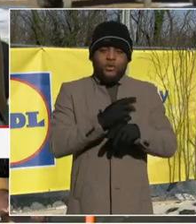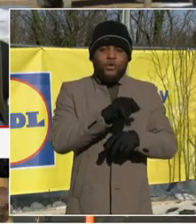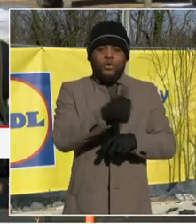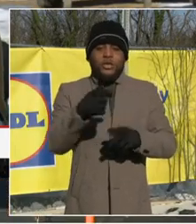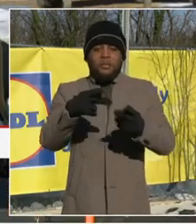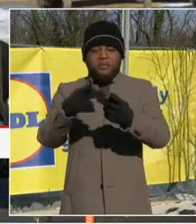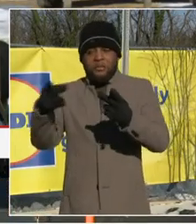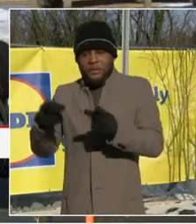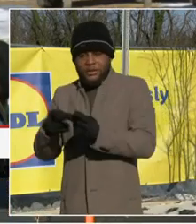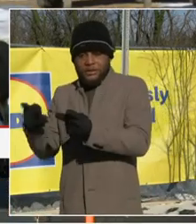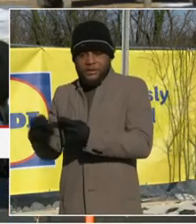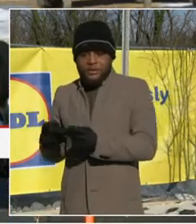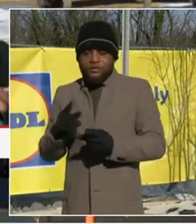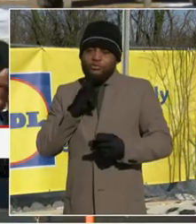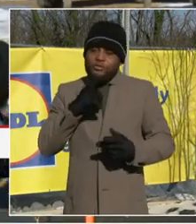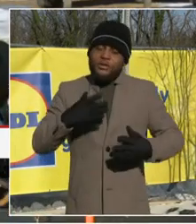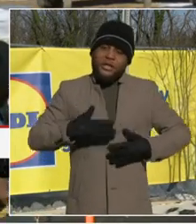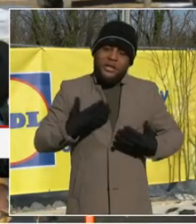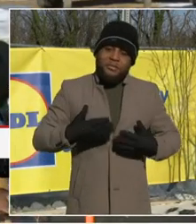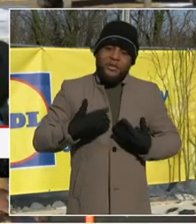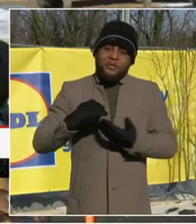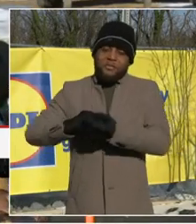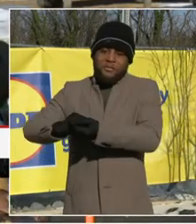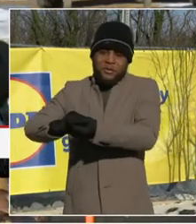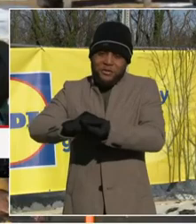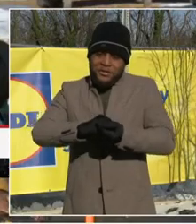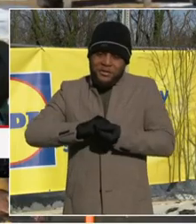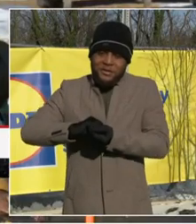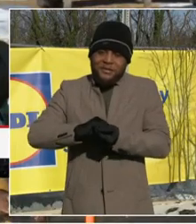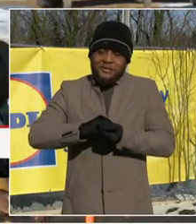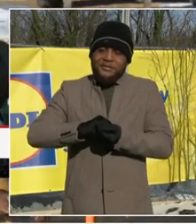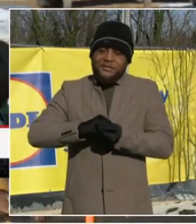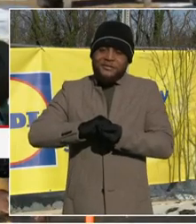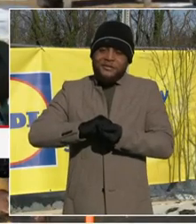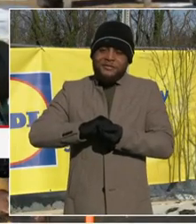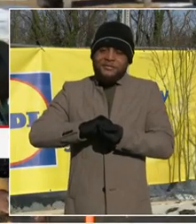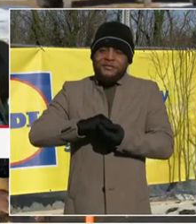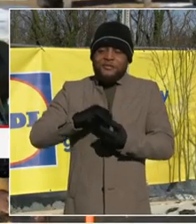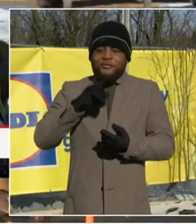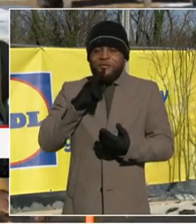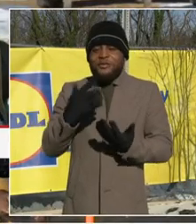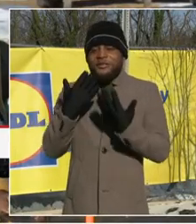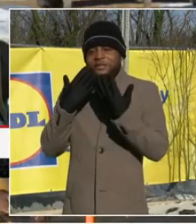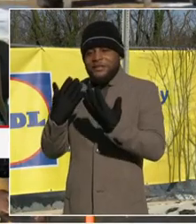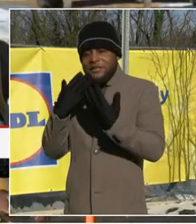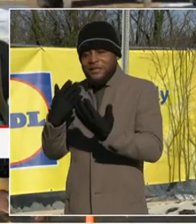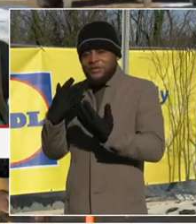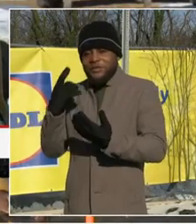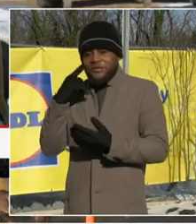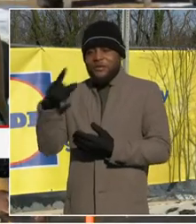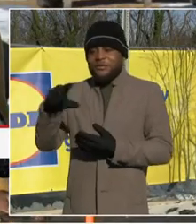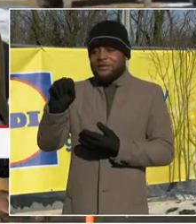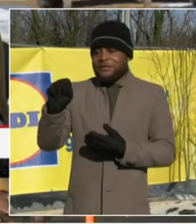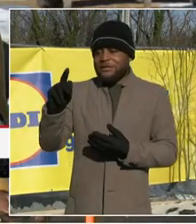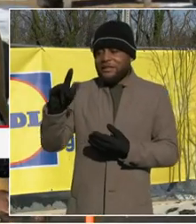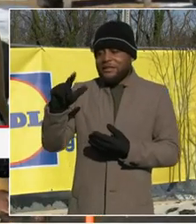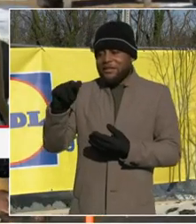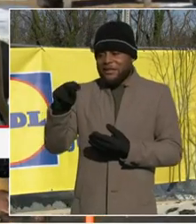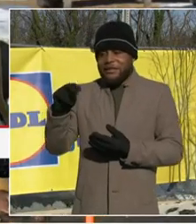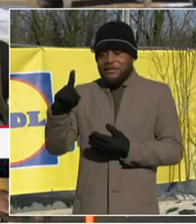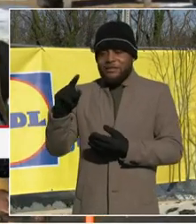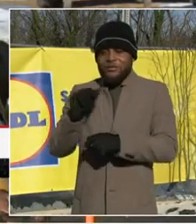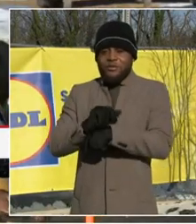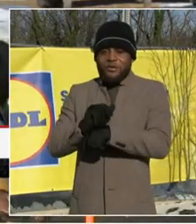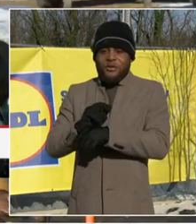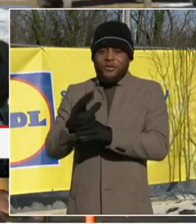partner. I would like to extend a thank you to Anne-Marie Bairstow and her team over at Skyland Workforce Center for the work that they're doing in helping our residents be